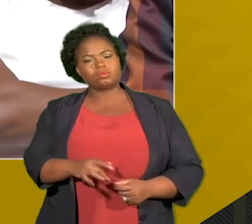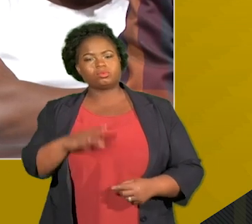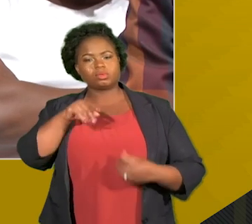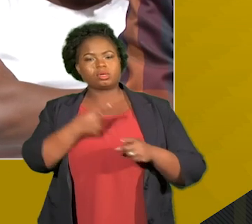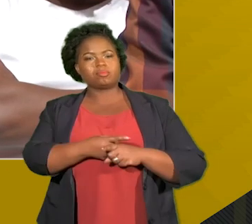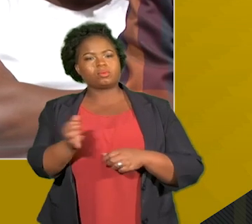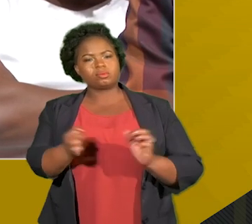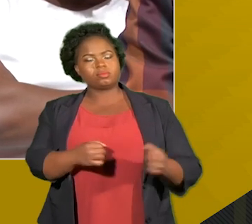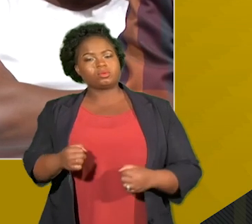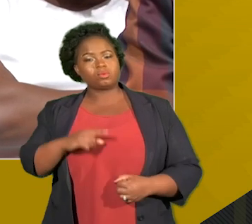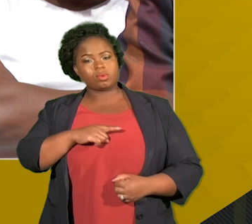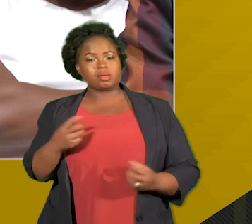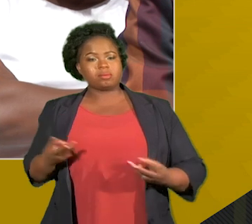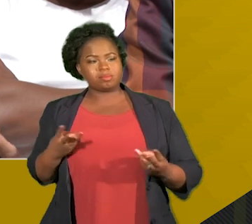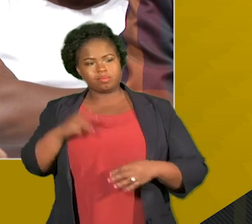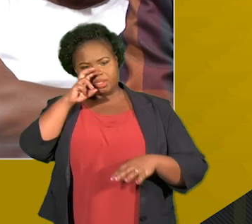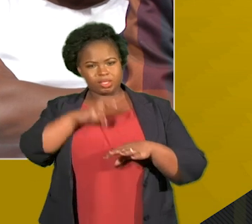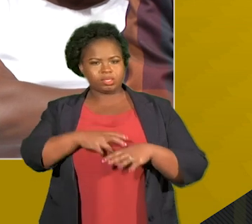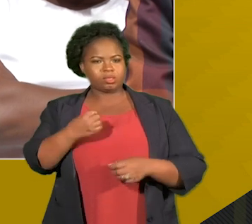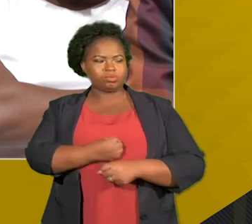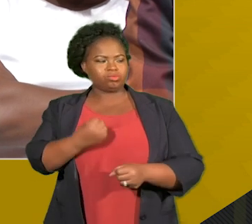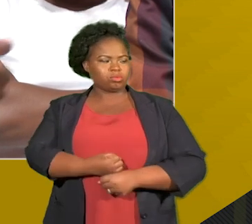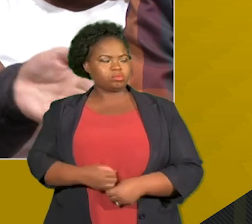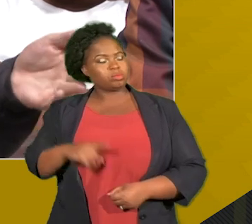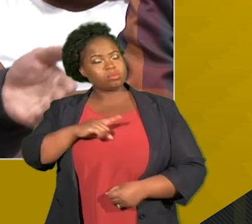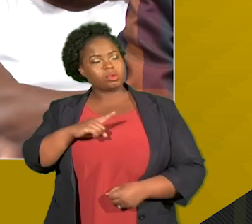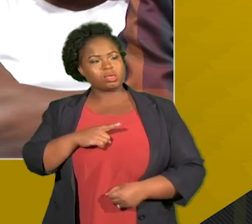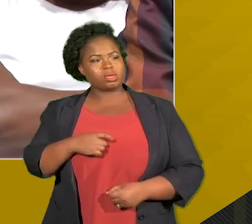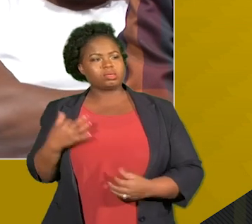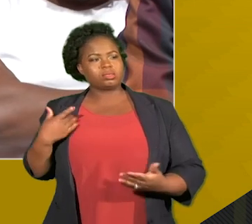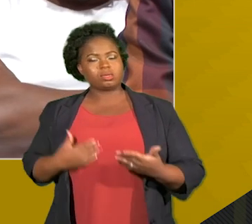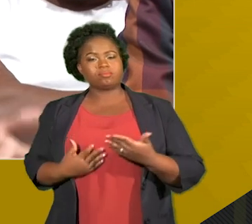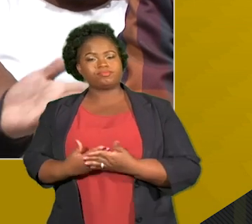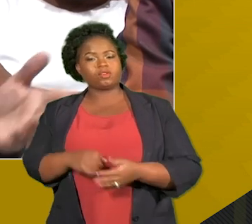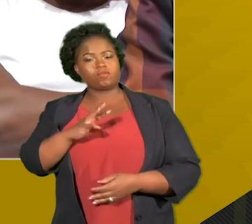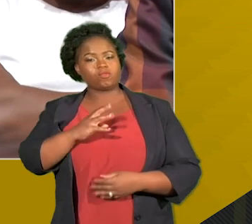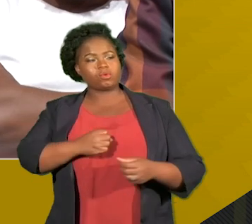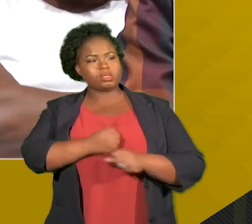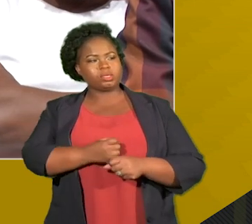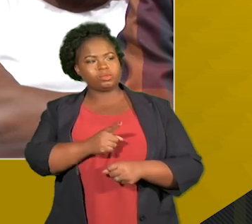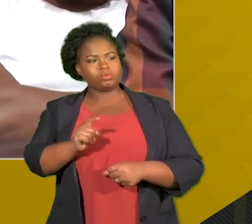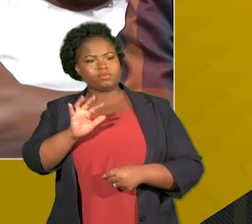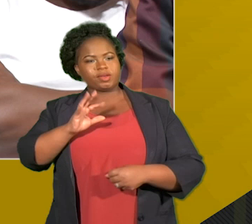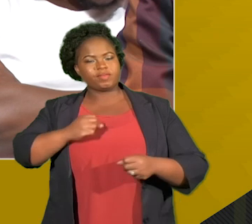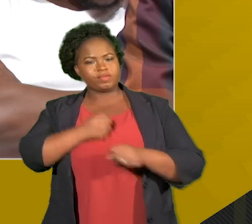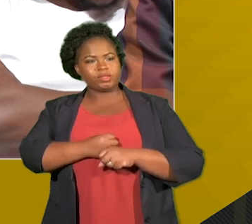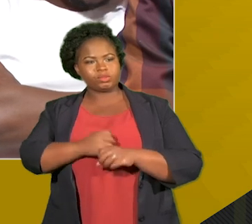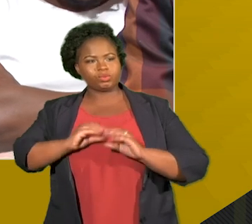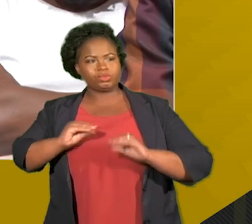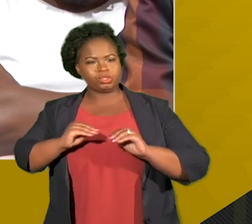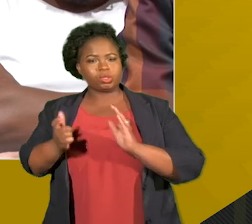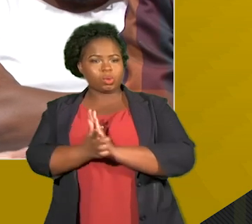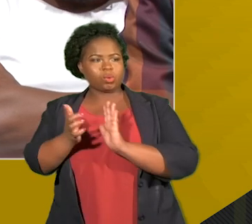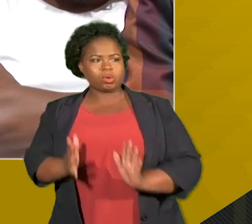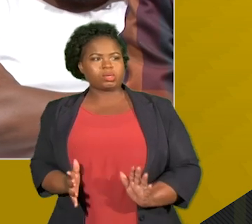employment. Our people need jobs, you know, whereas it takes 4 years, you know, up to 5 years to educate a lawyer. An